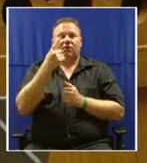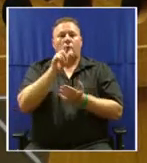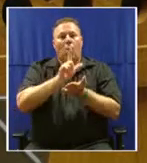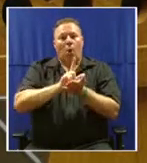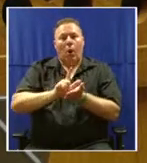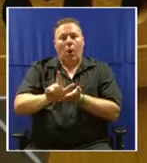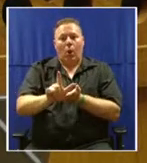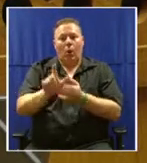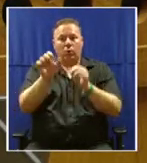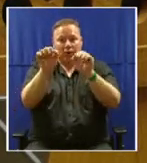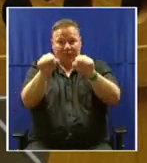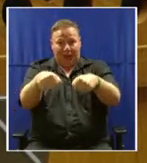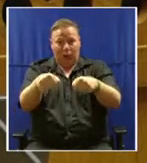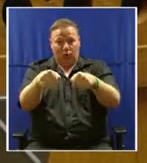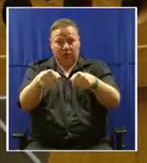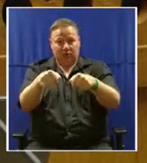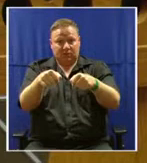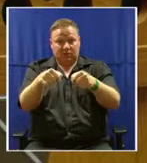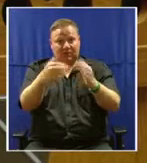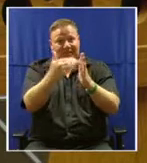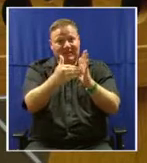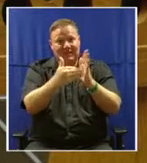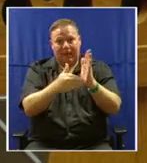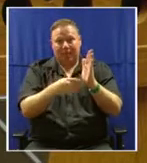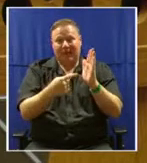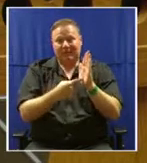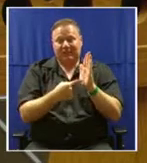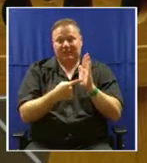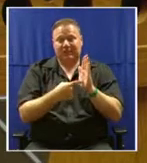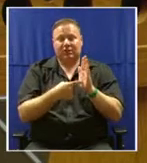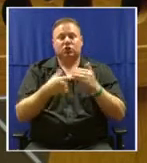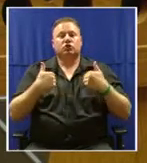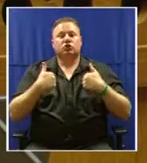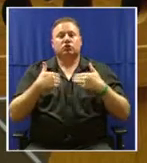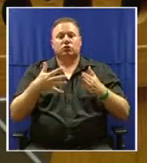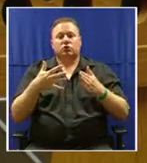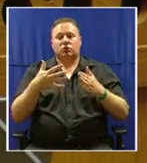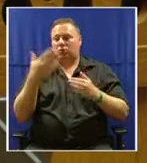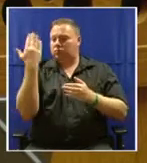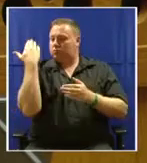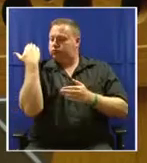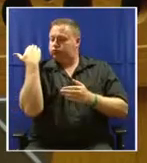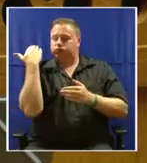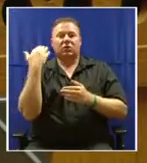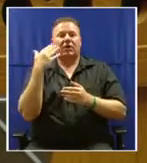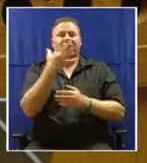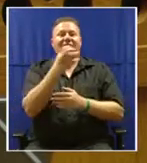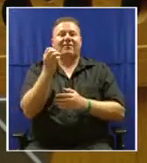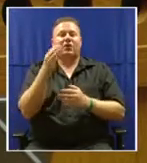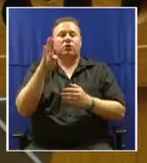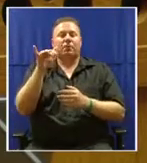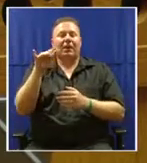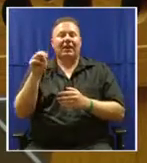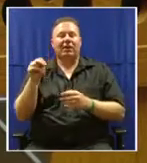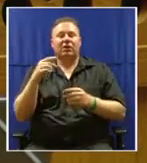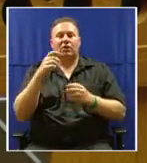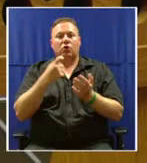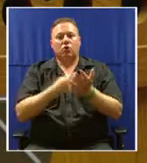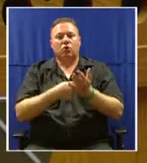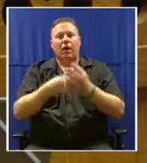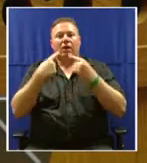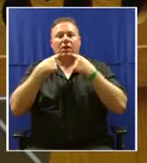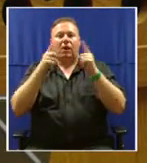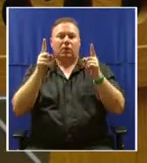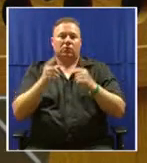scheme that we inaugurated when we announced the 500 billion rand distress